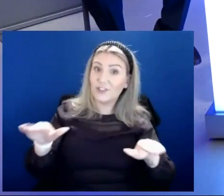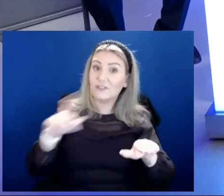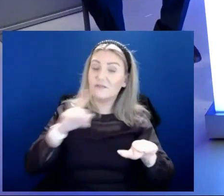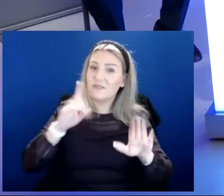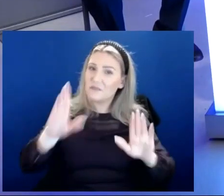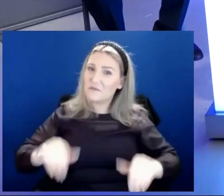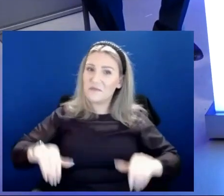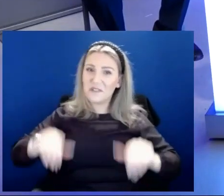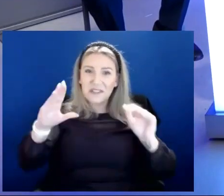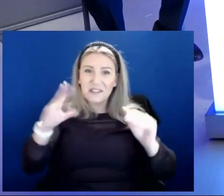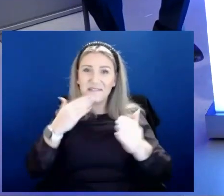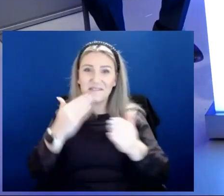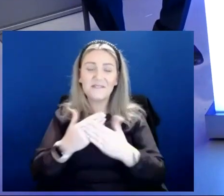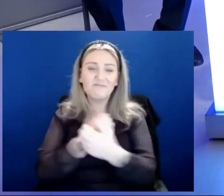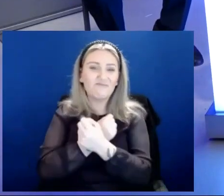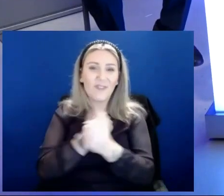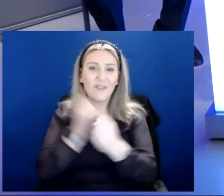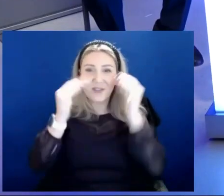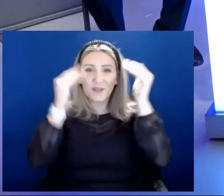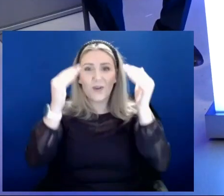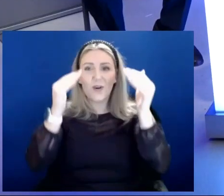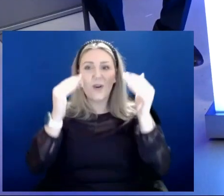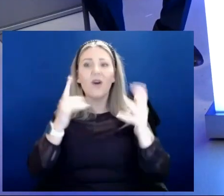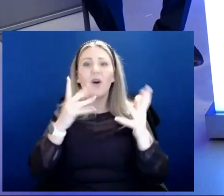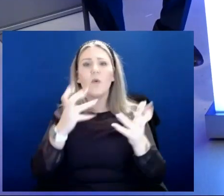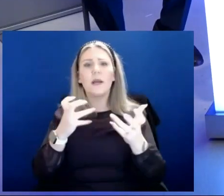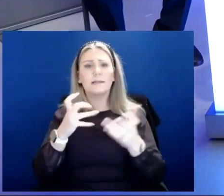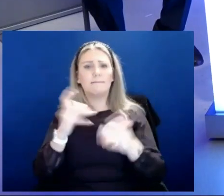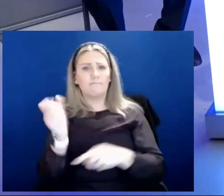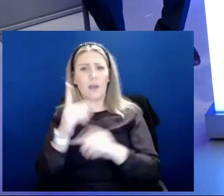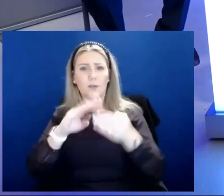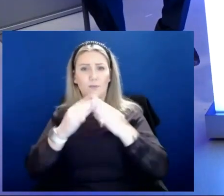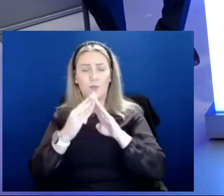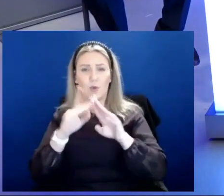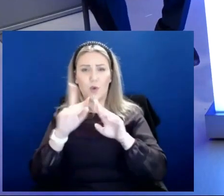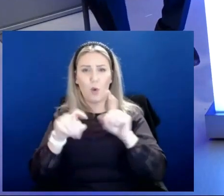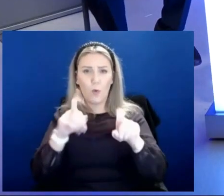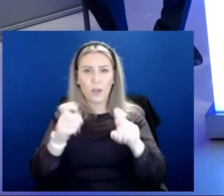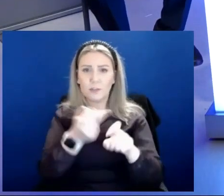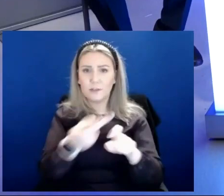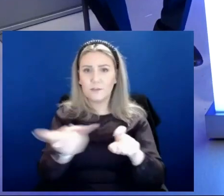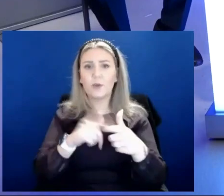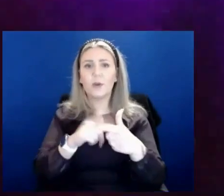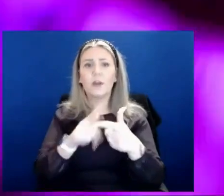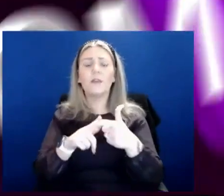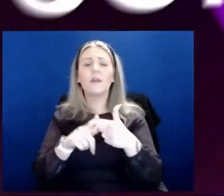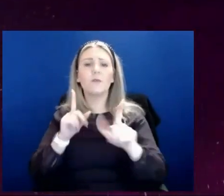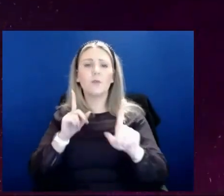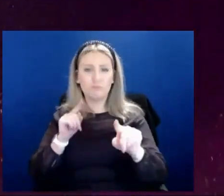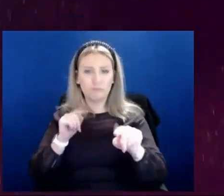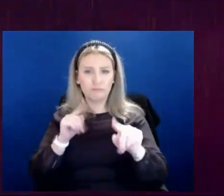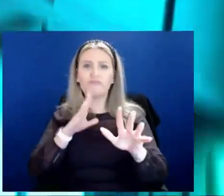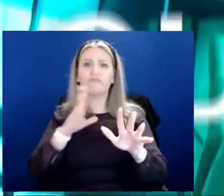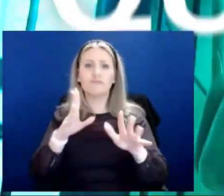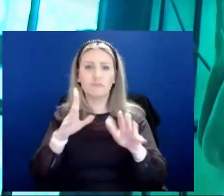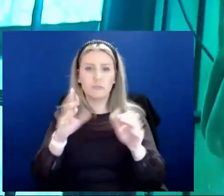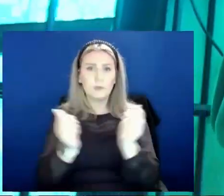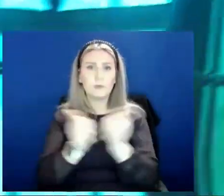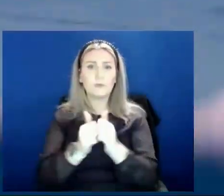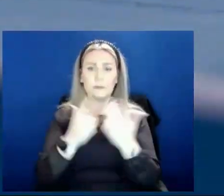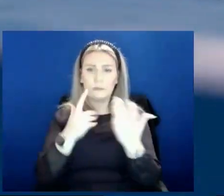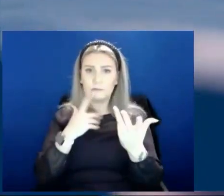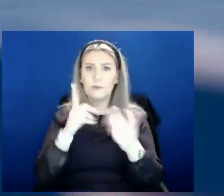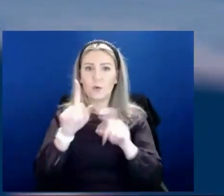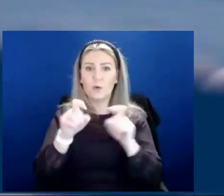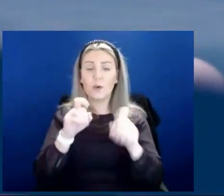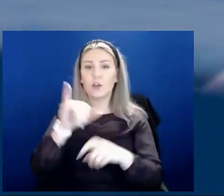loving adults. I'm going to weave in some community questions because we're getting a few, and then we'll keep going with some questions I have. But Joellen has a question. Dr. Nawalanic,